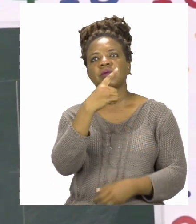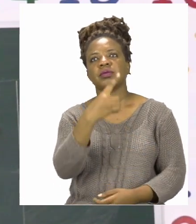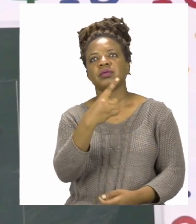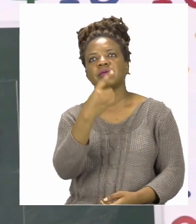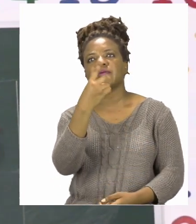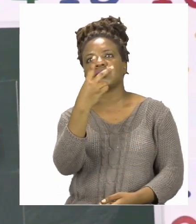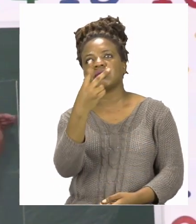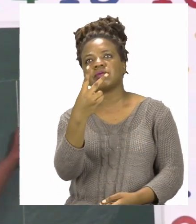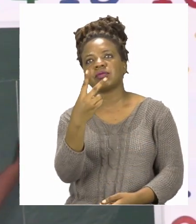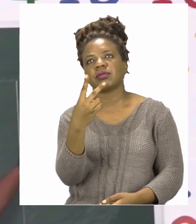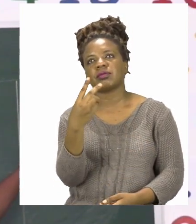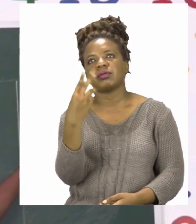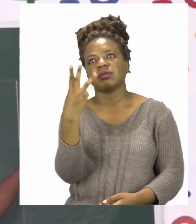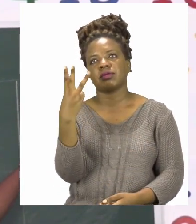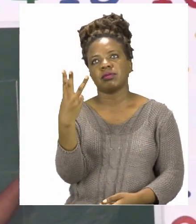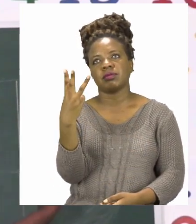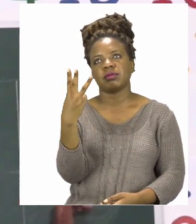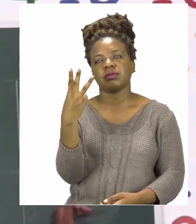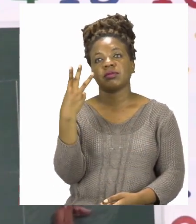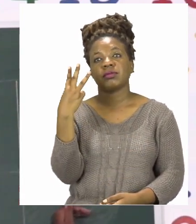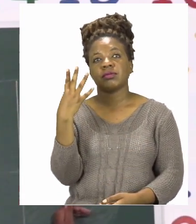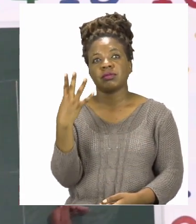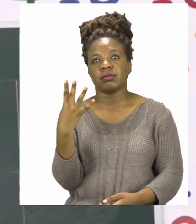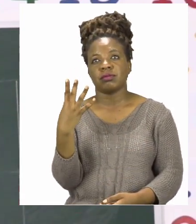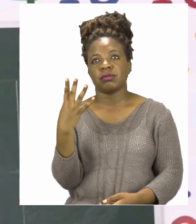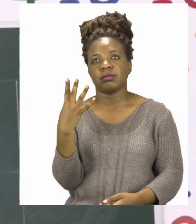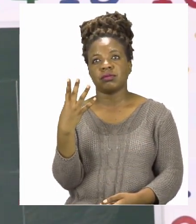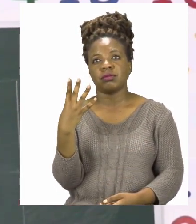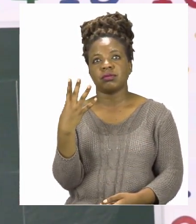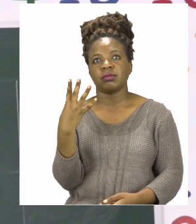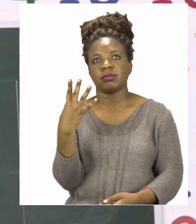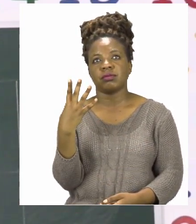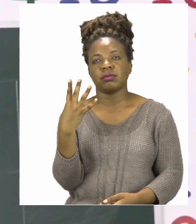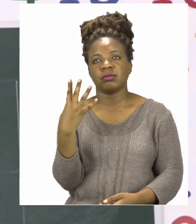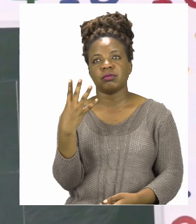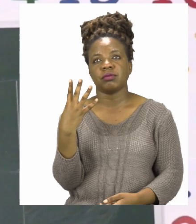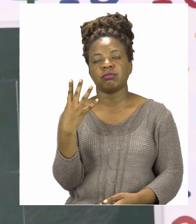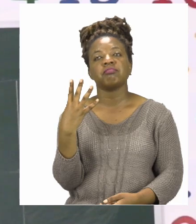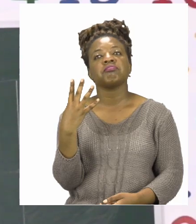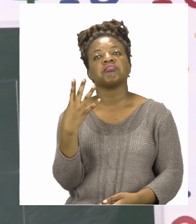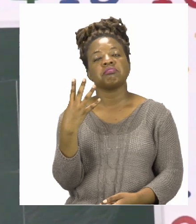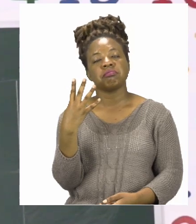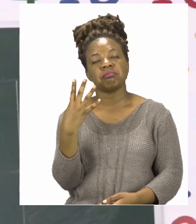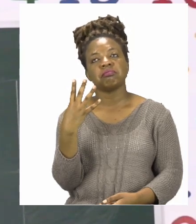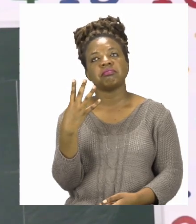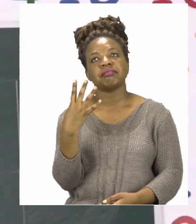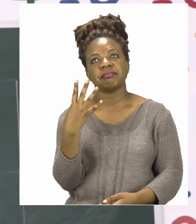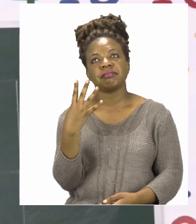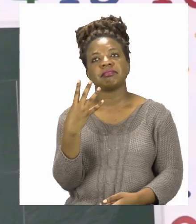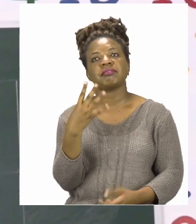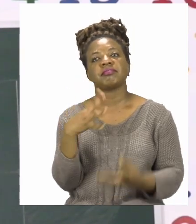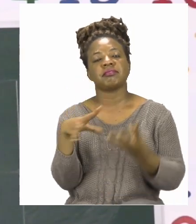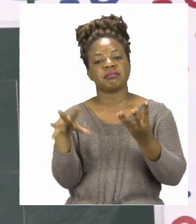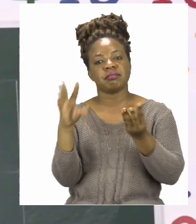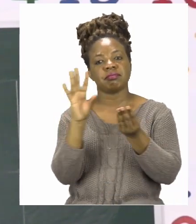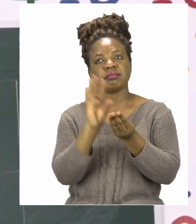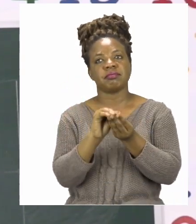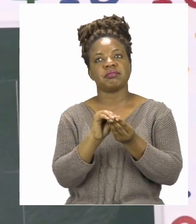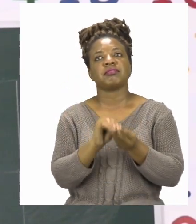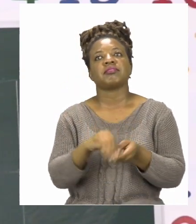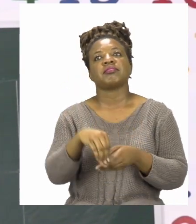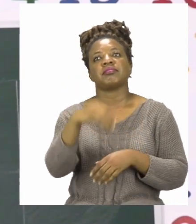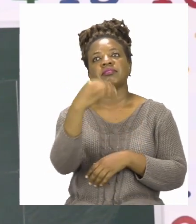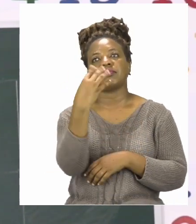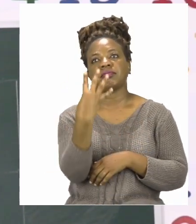1, 2, 3, 4. So we know that we have 4 parts in total of